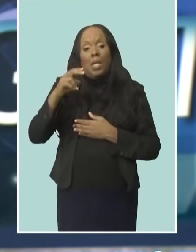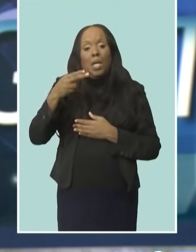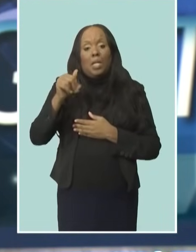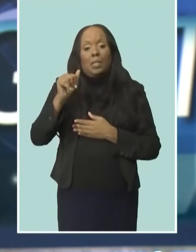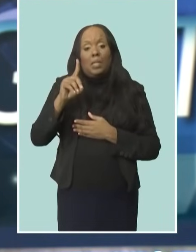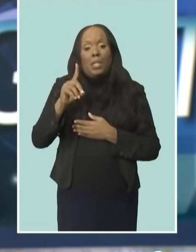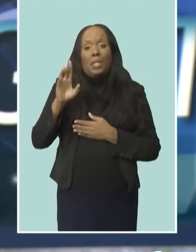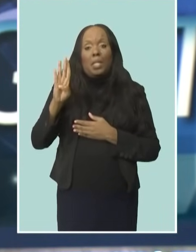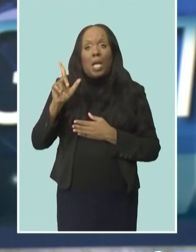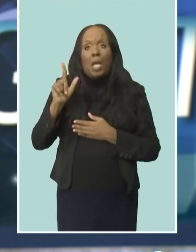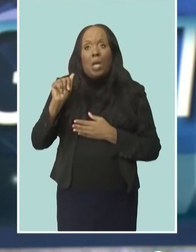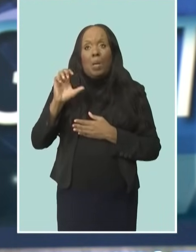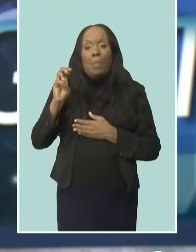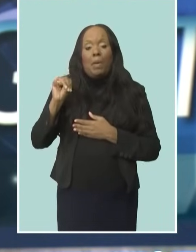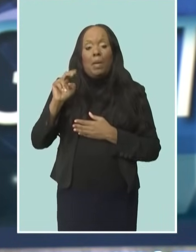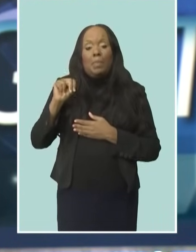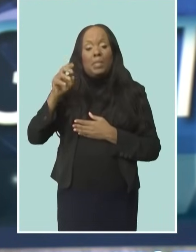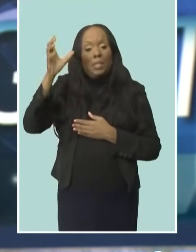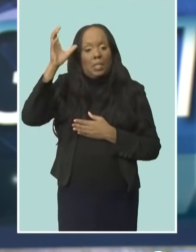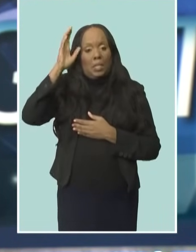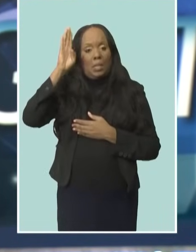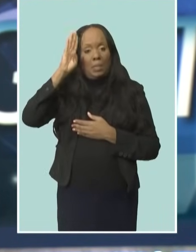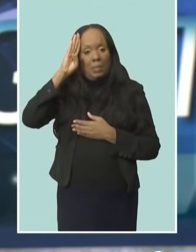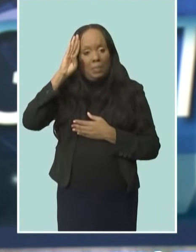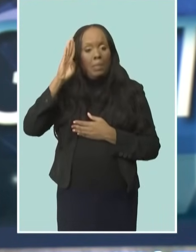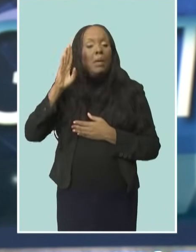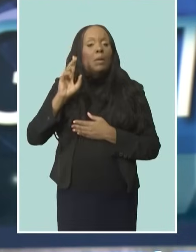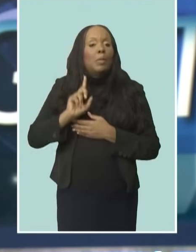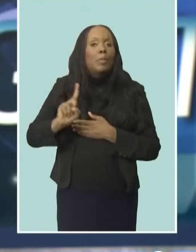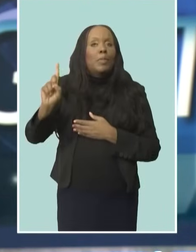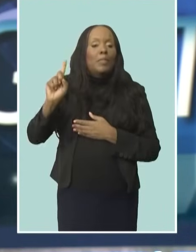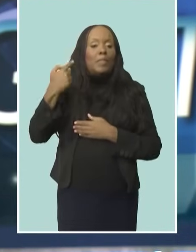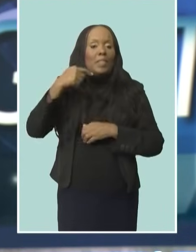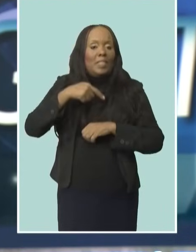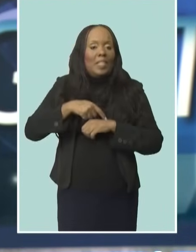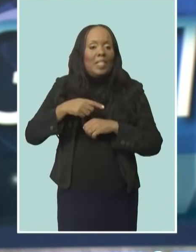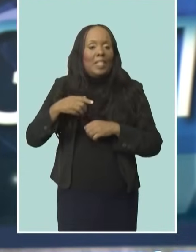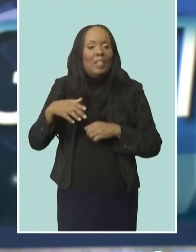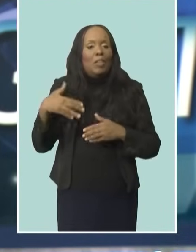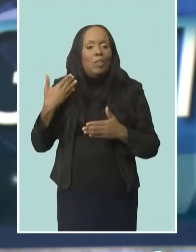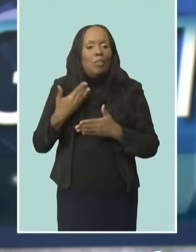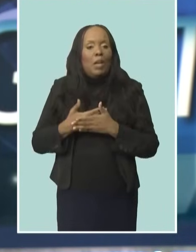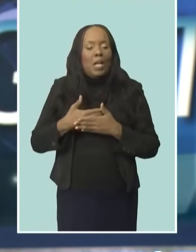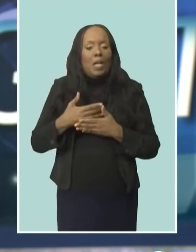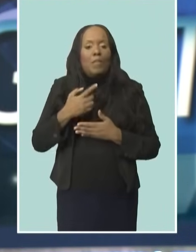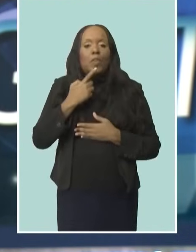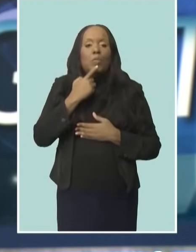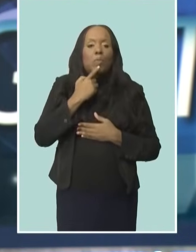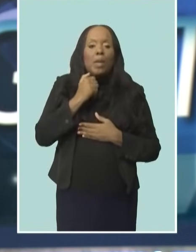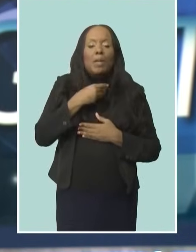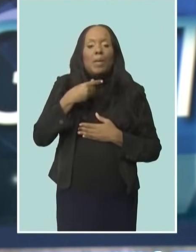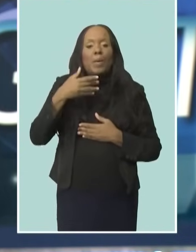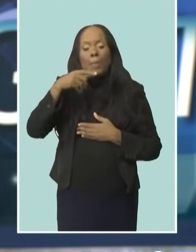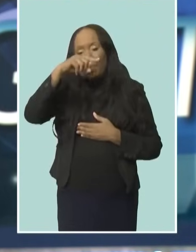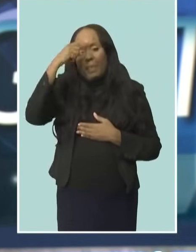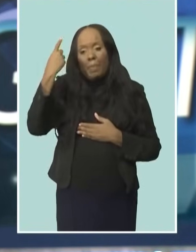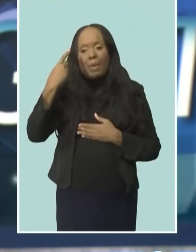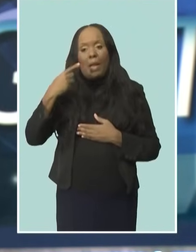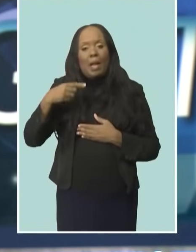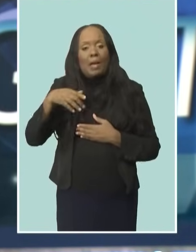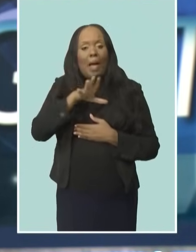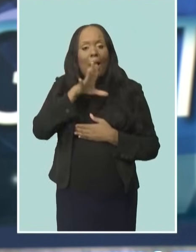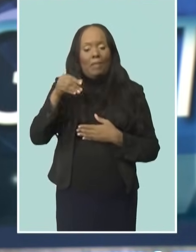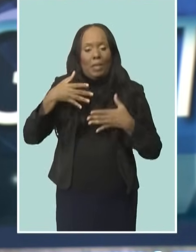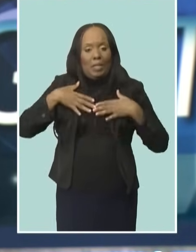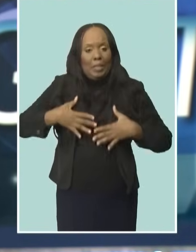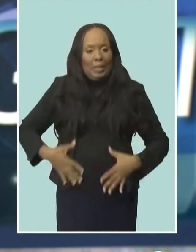Clad in red and black African attire, Minister Blackman arrived in the courtyard around 8:50 to a rousing round of